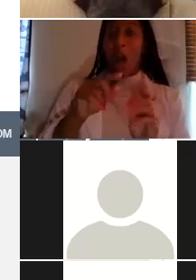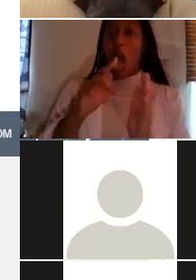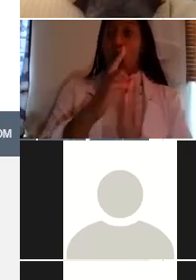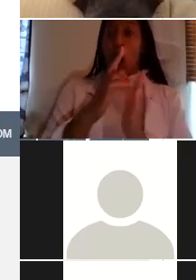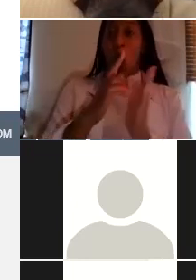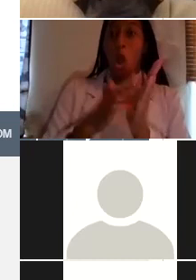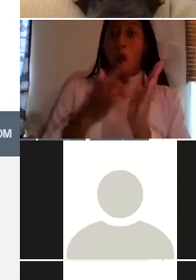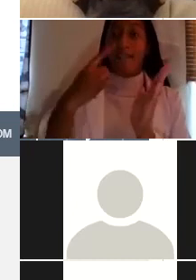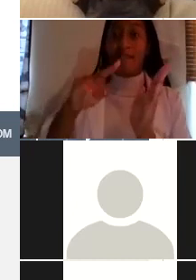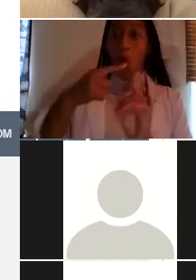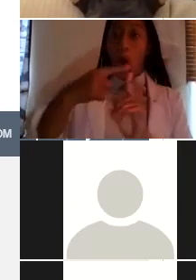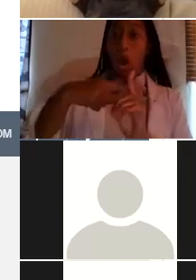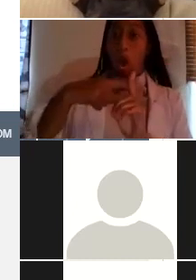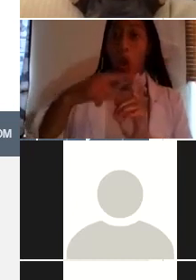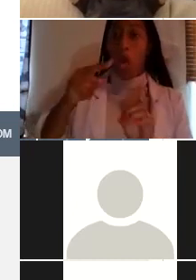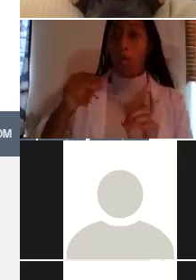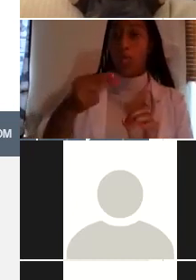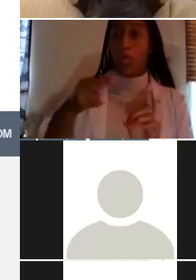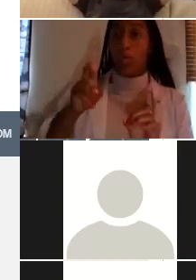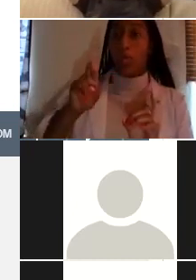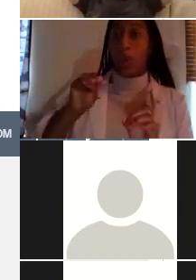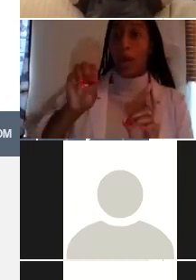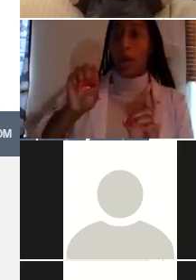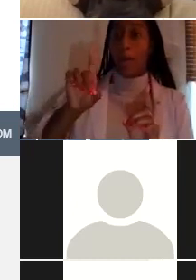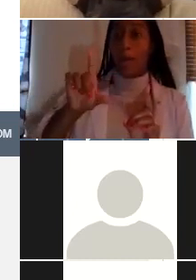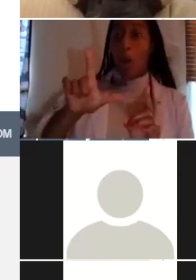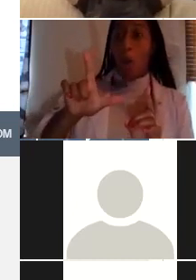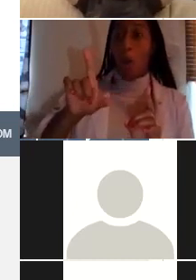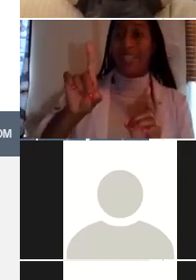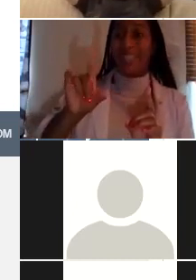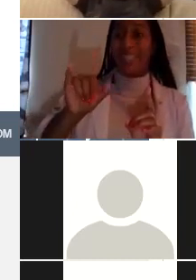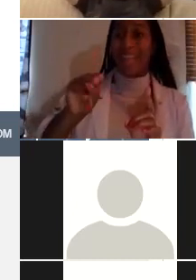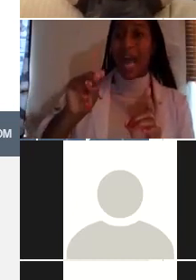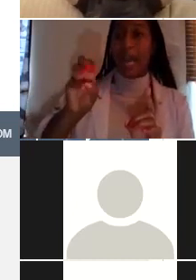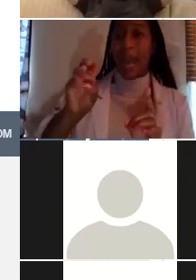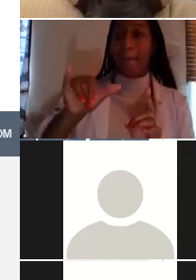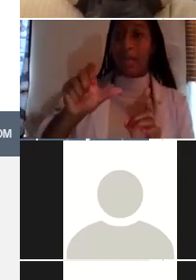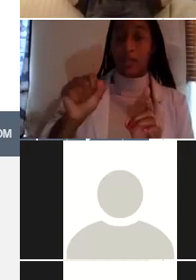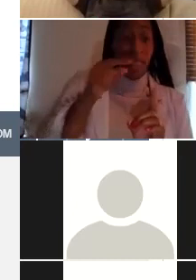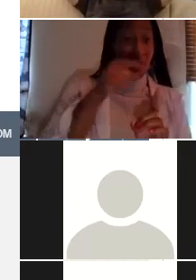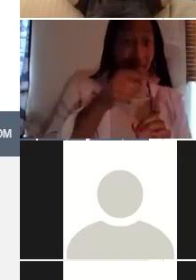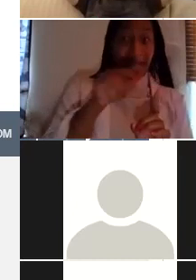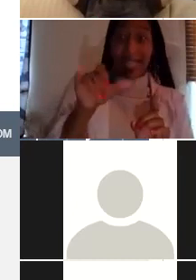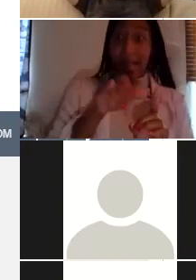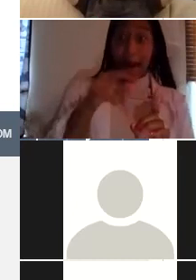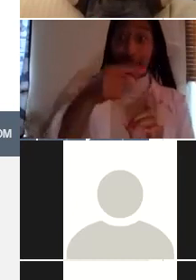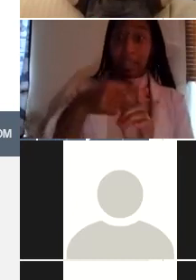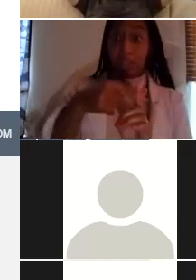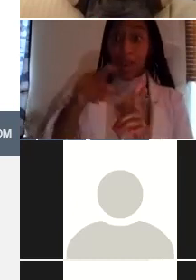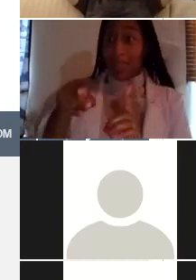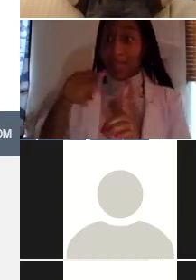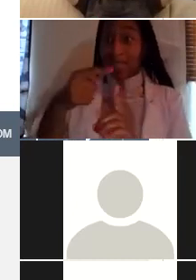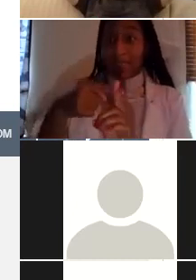that if things are at the same temperature, they're in thermodynamic equilibrium. That's easy enough. If they're at the